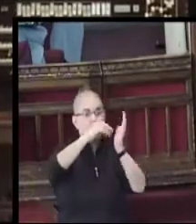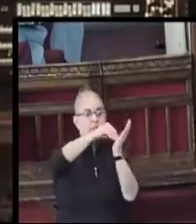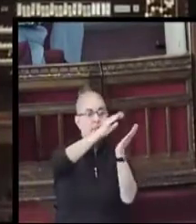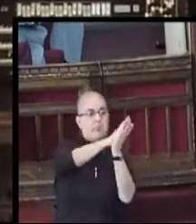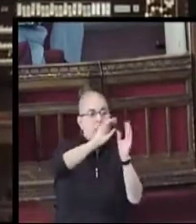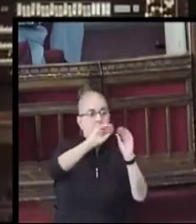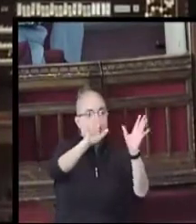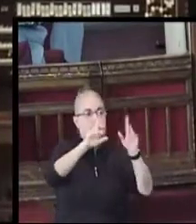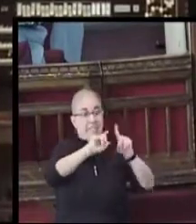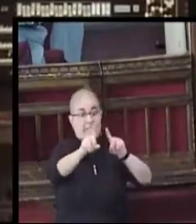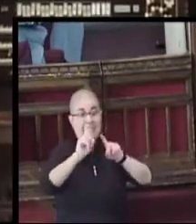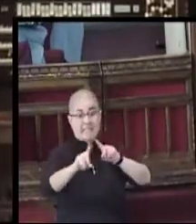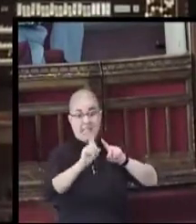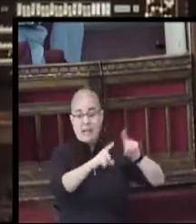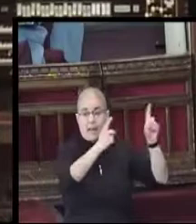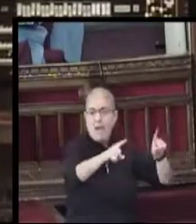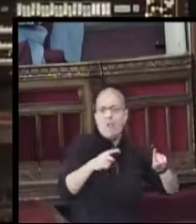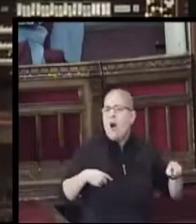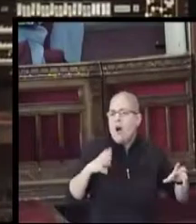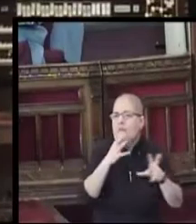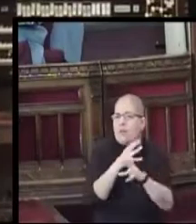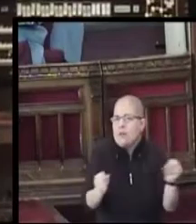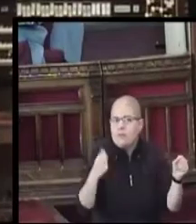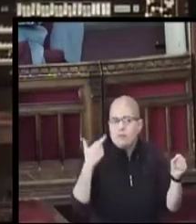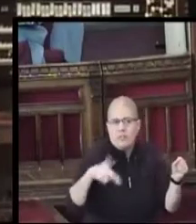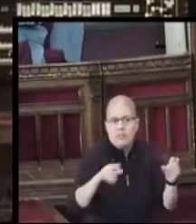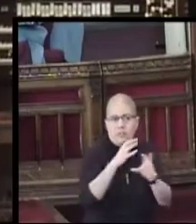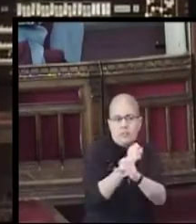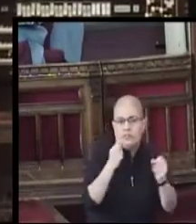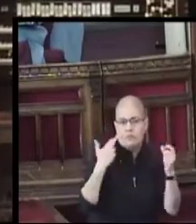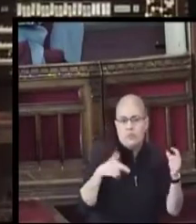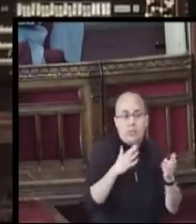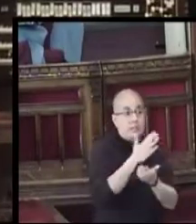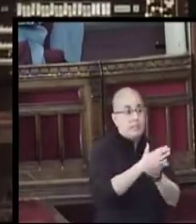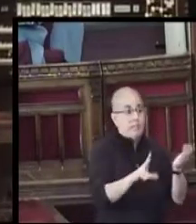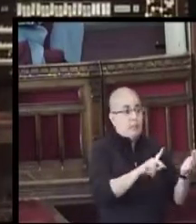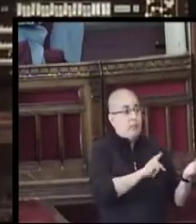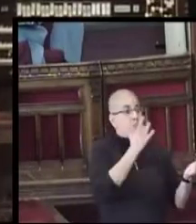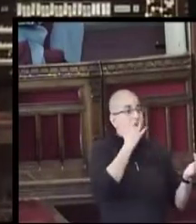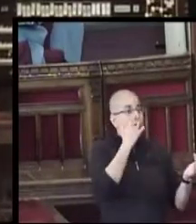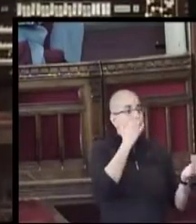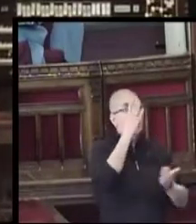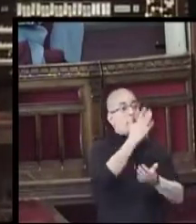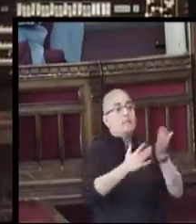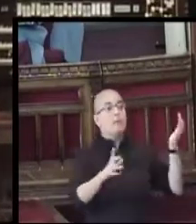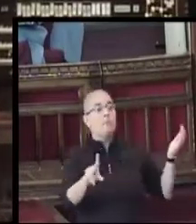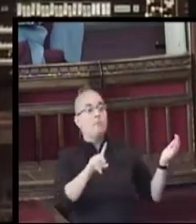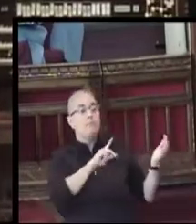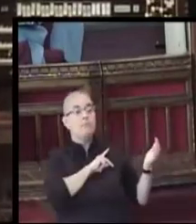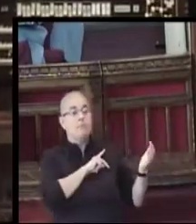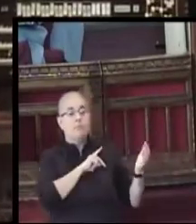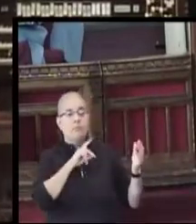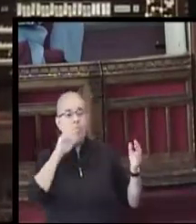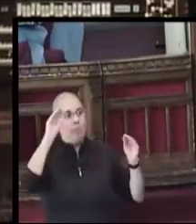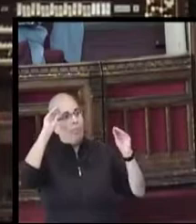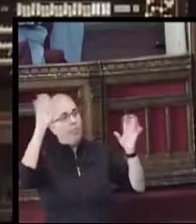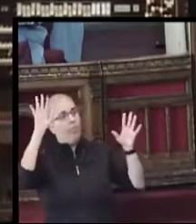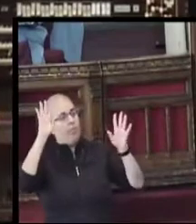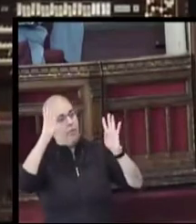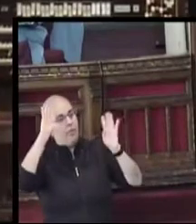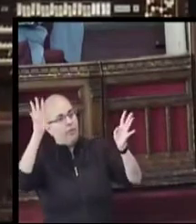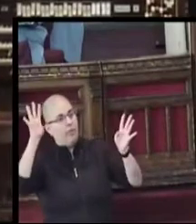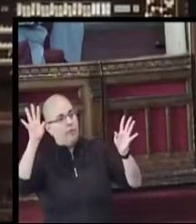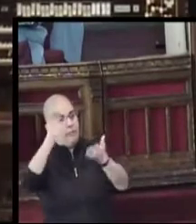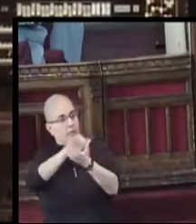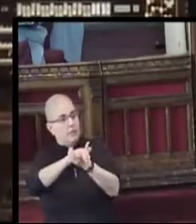now are being raised in the name of freedom of religion. Some of those are personal preferences, some of those are superstitions, and some of